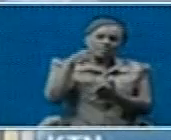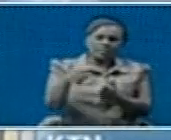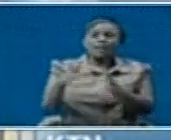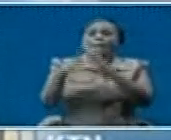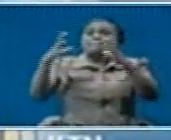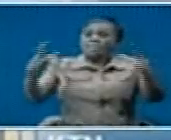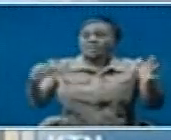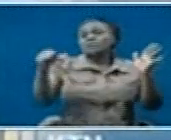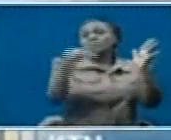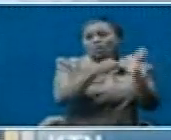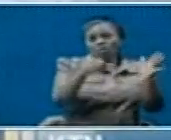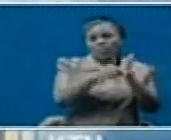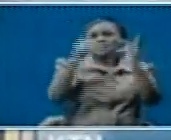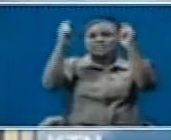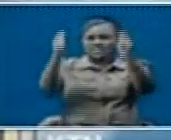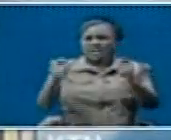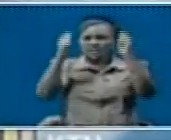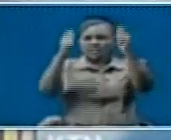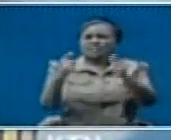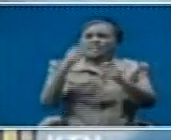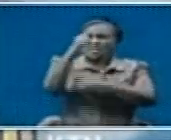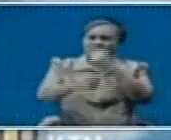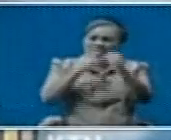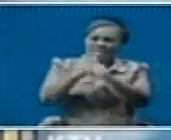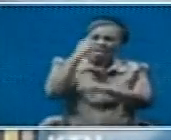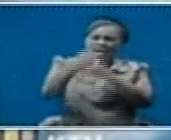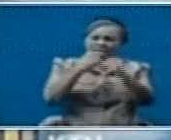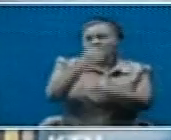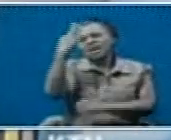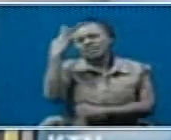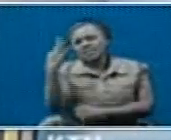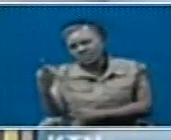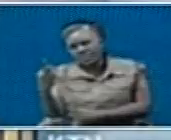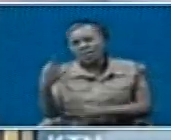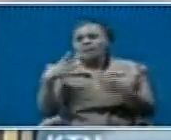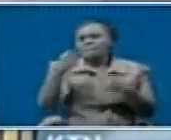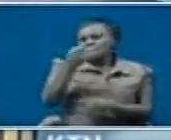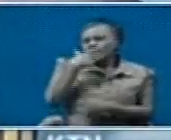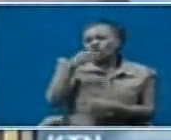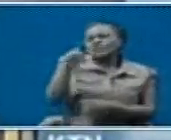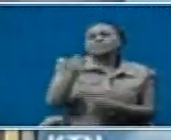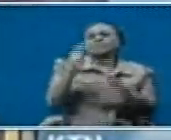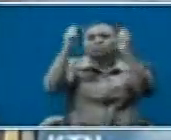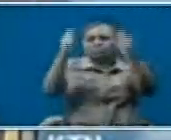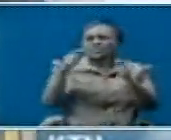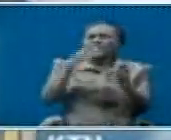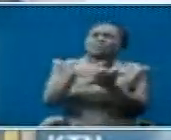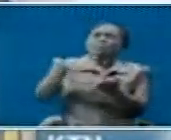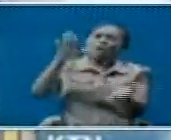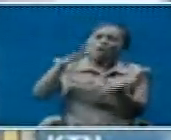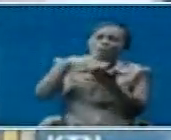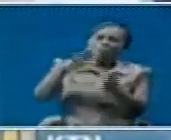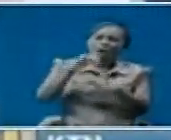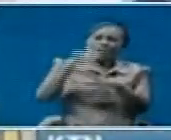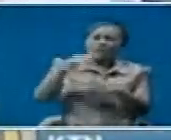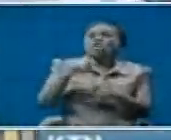larger issue? I mean, there's been a strike each year. For the last 3 years, there's been a medical workers' strike. Isn't this a much more far-reaching problem